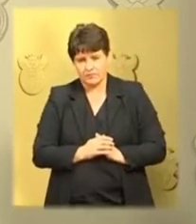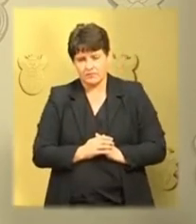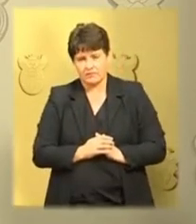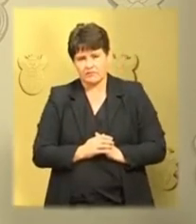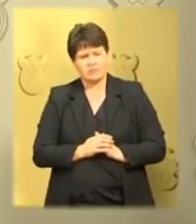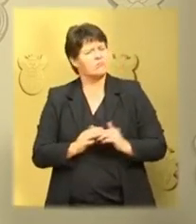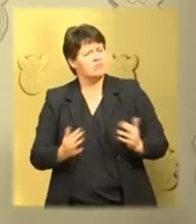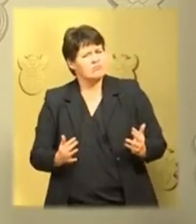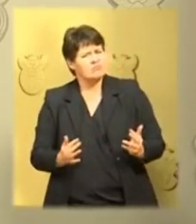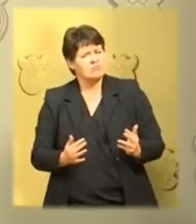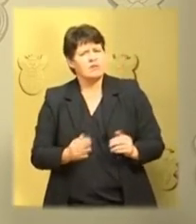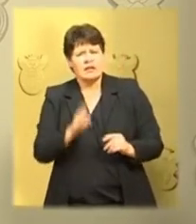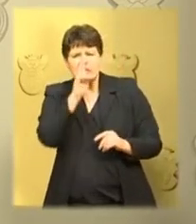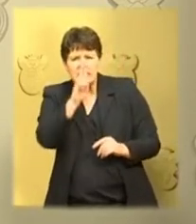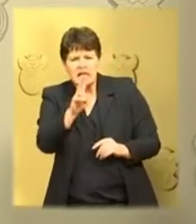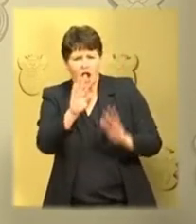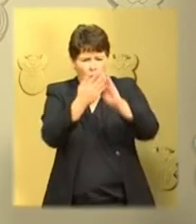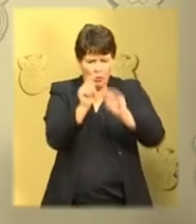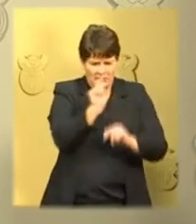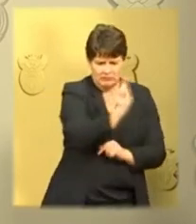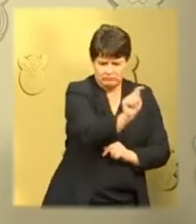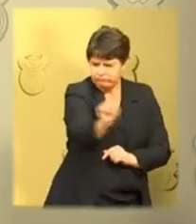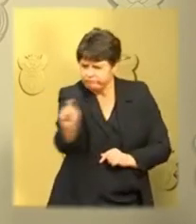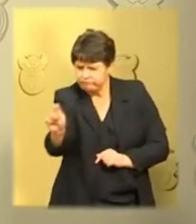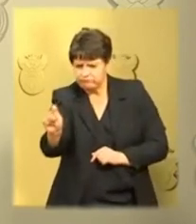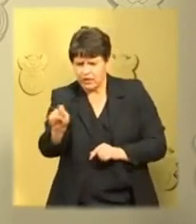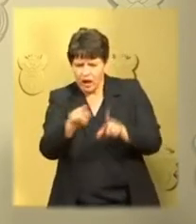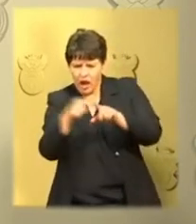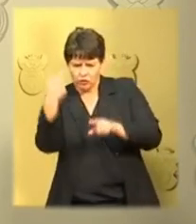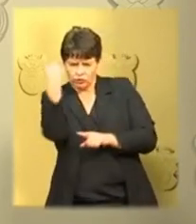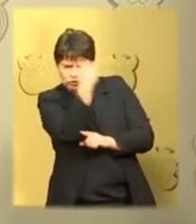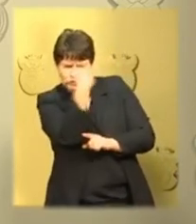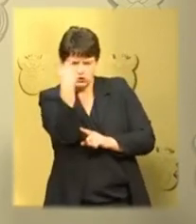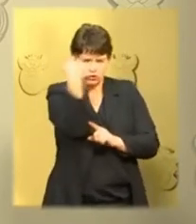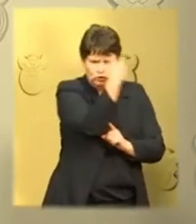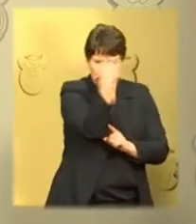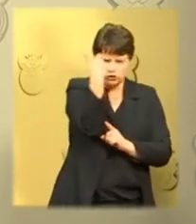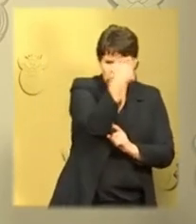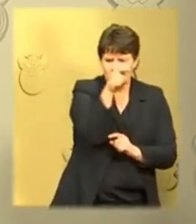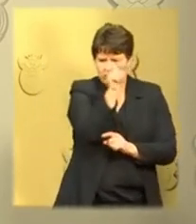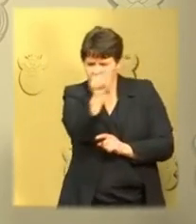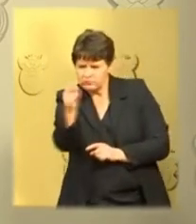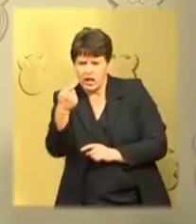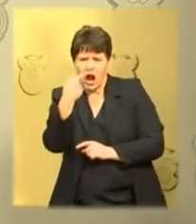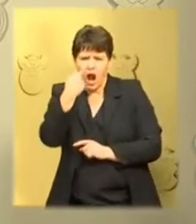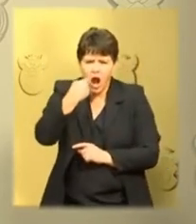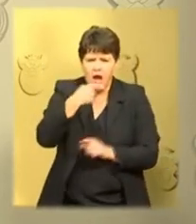increase in community screening and testing that is going on throughout the country.